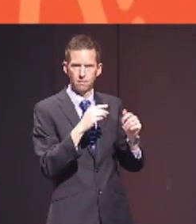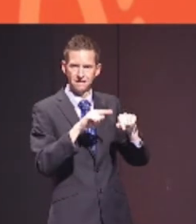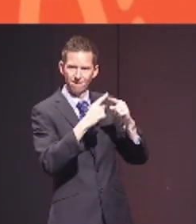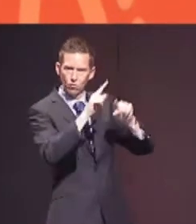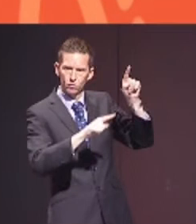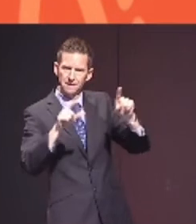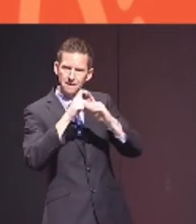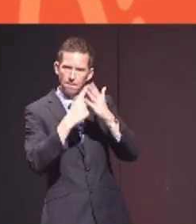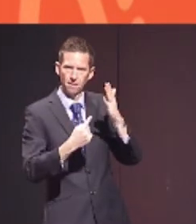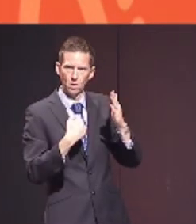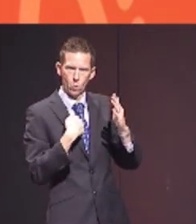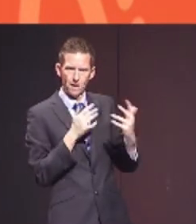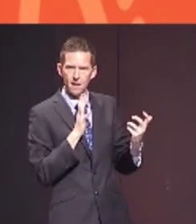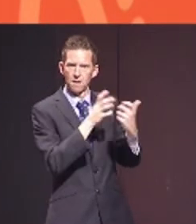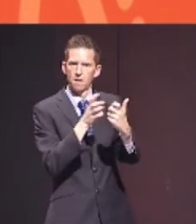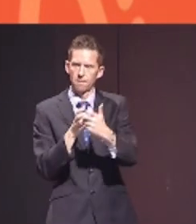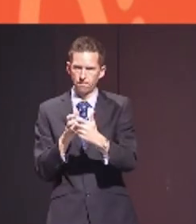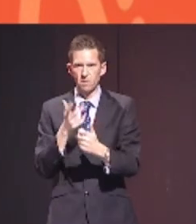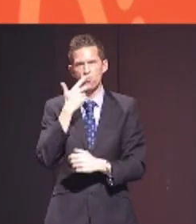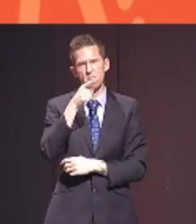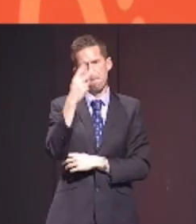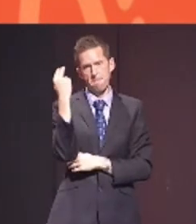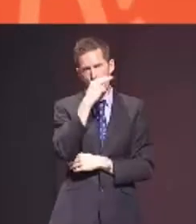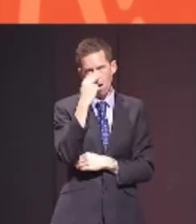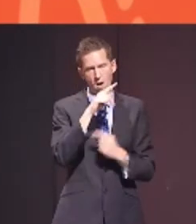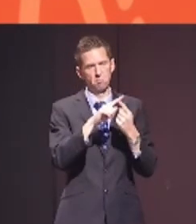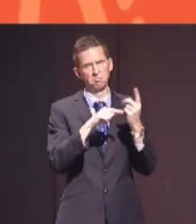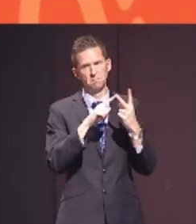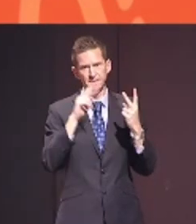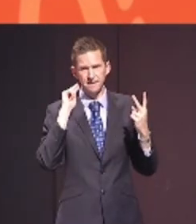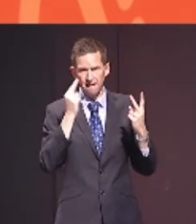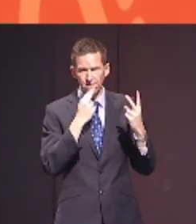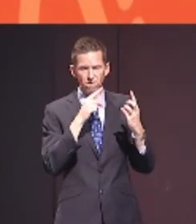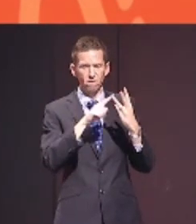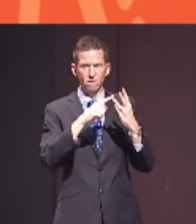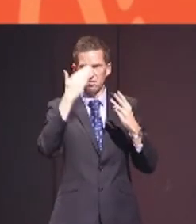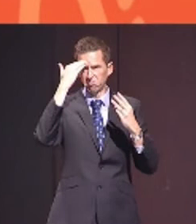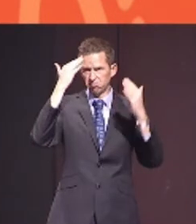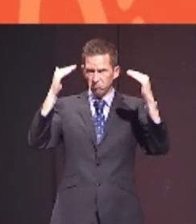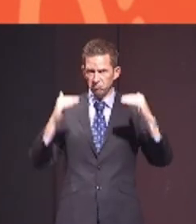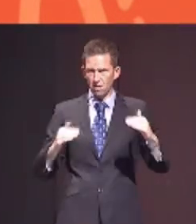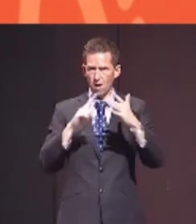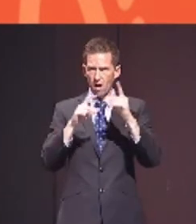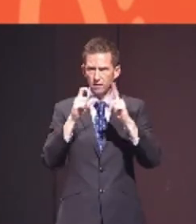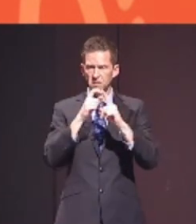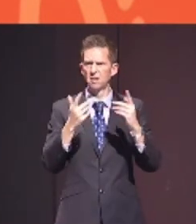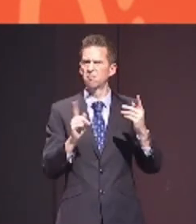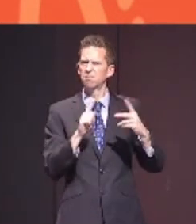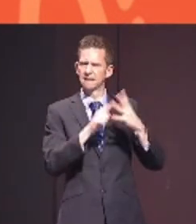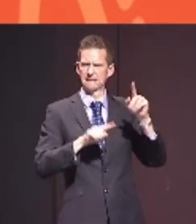adaptations, reasonable accommodations as we call, if you are blind, if you're deaf, if you have intellectual disabilities.